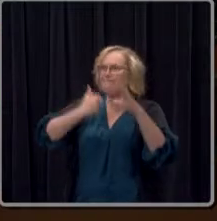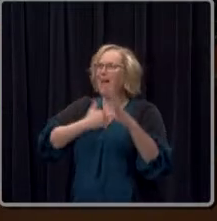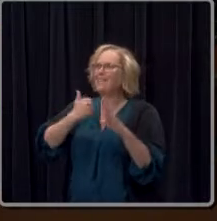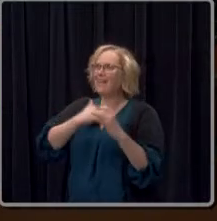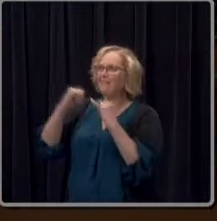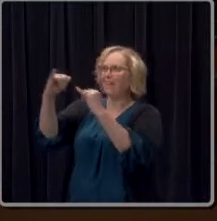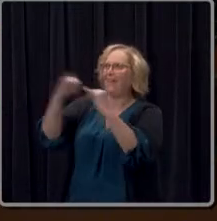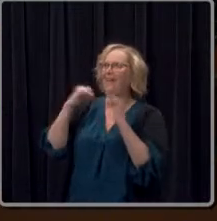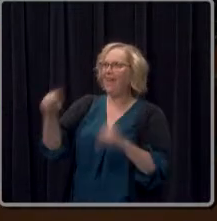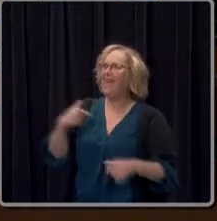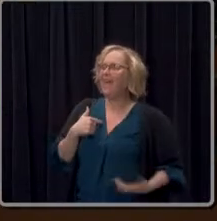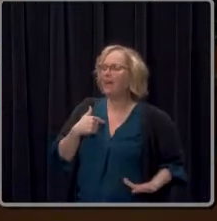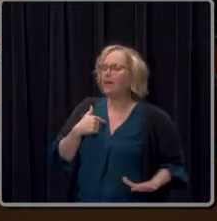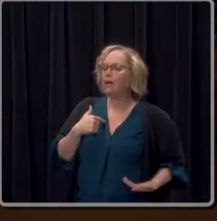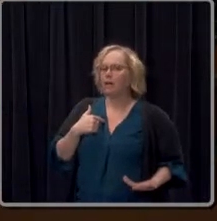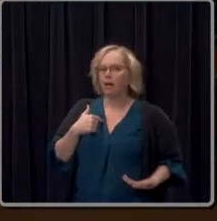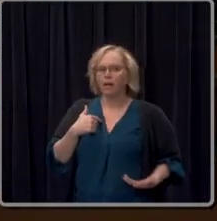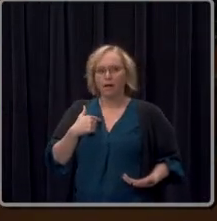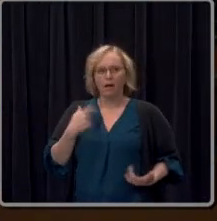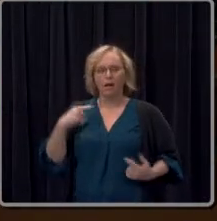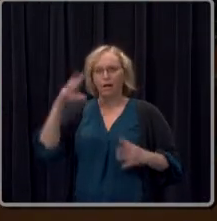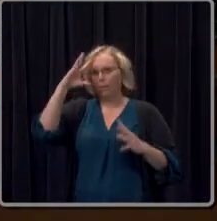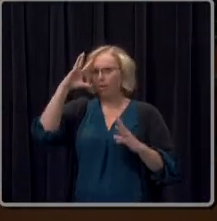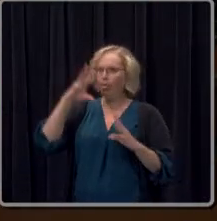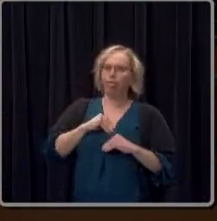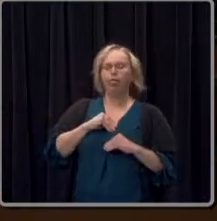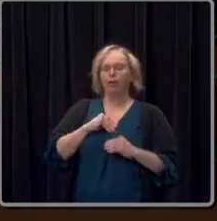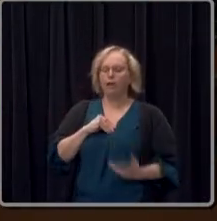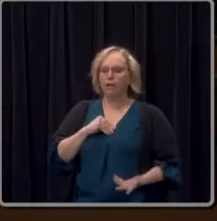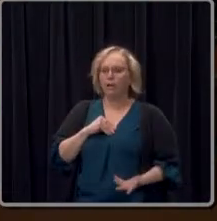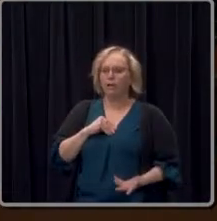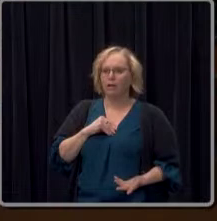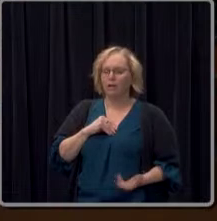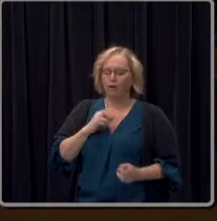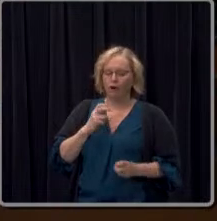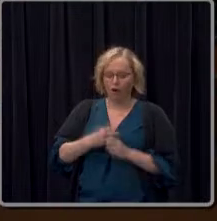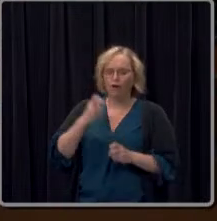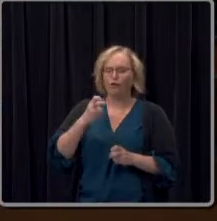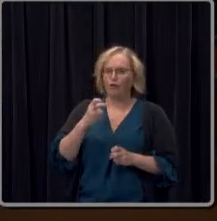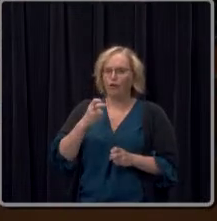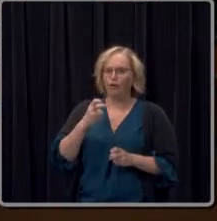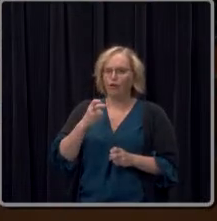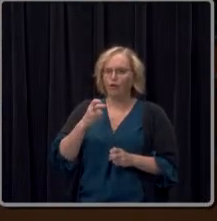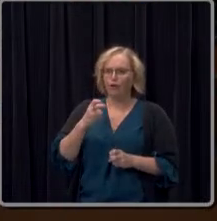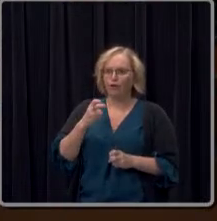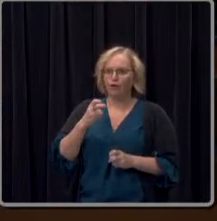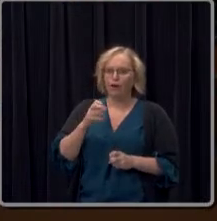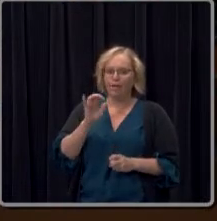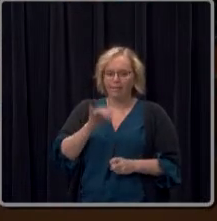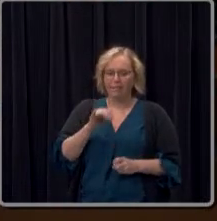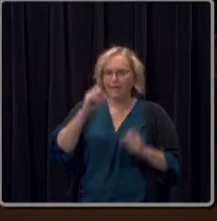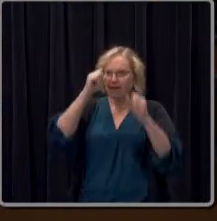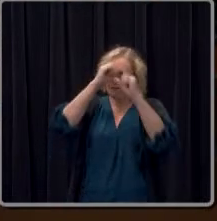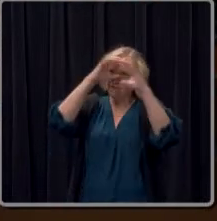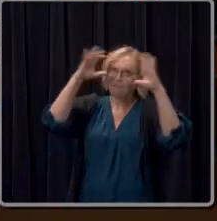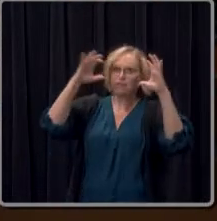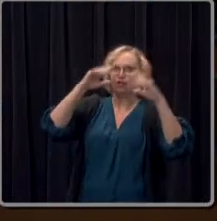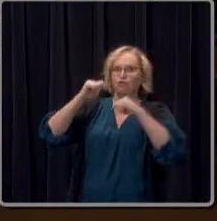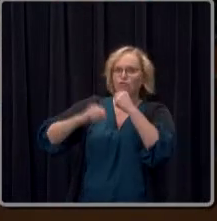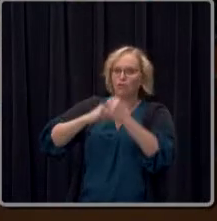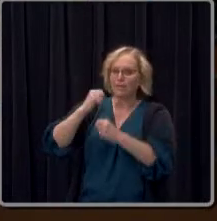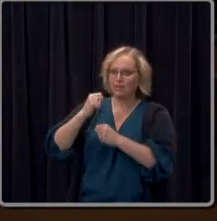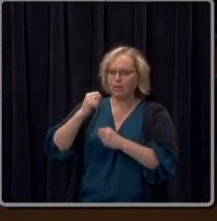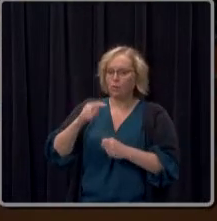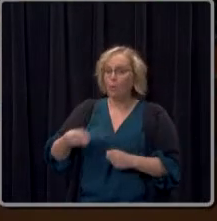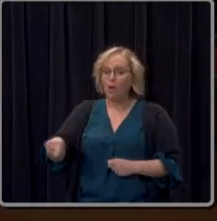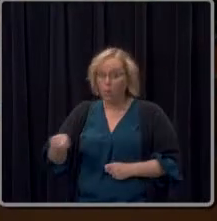them. And we just made that harder. We just made that vision and that tradition at Central Elementary School, where those kids